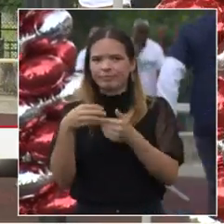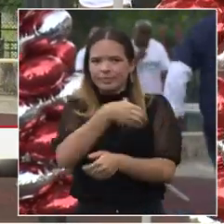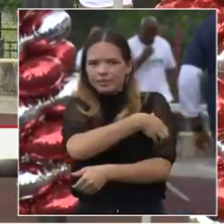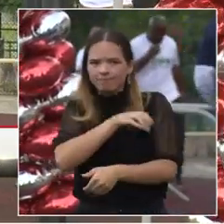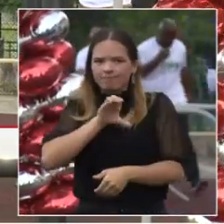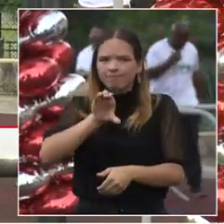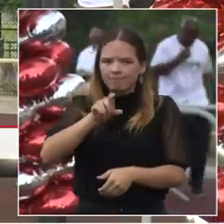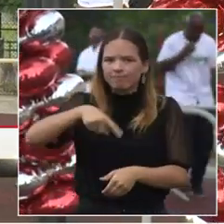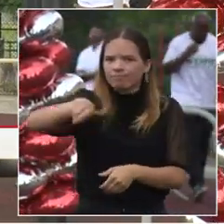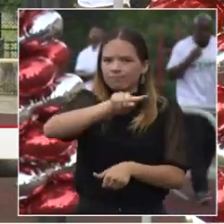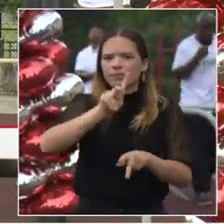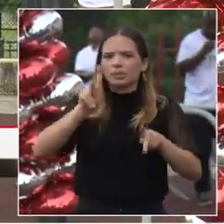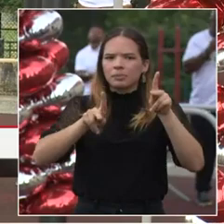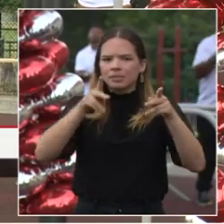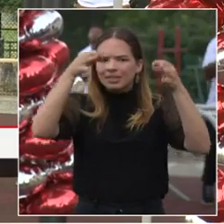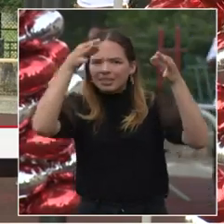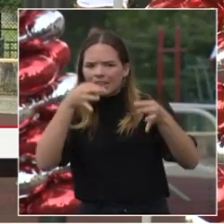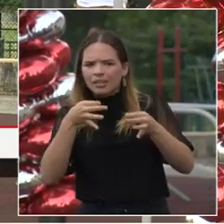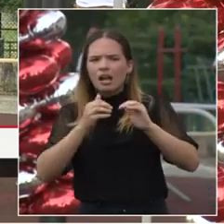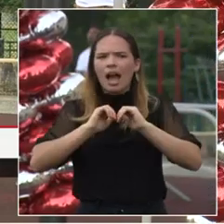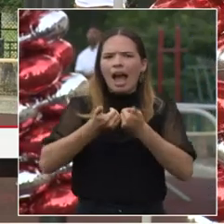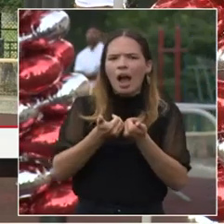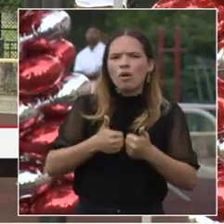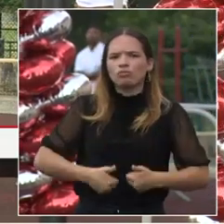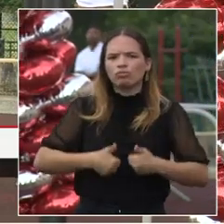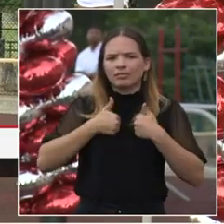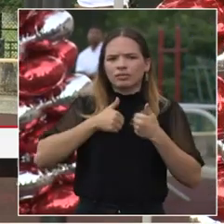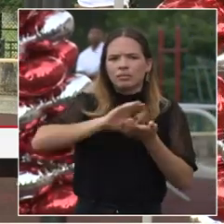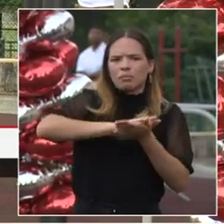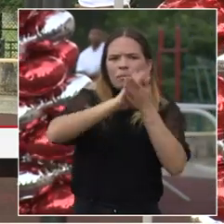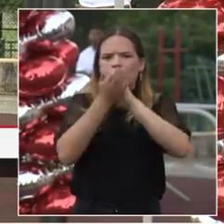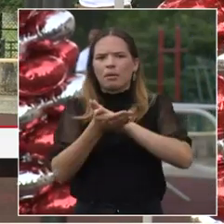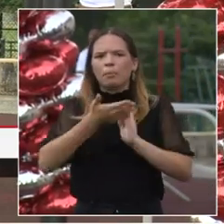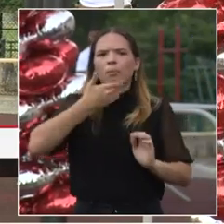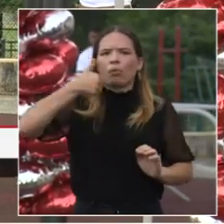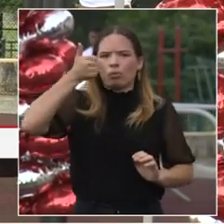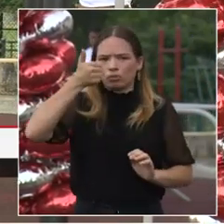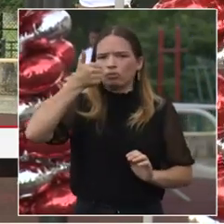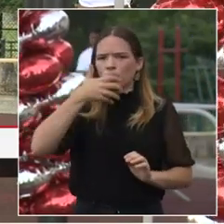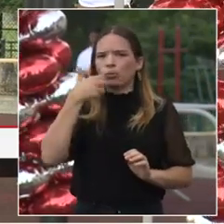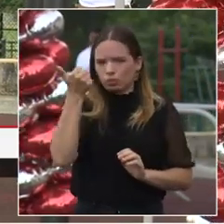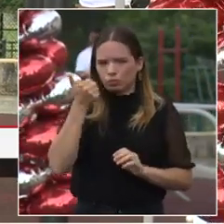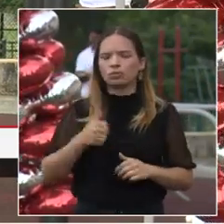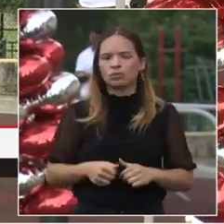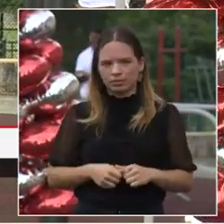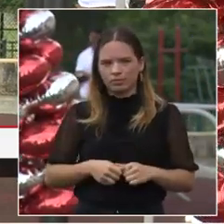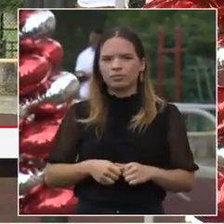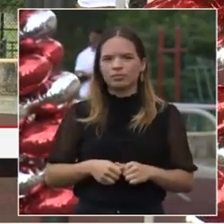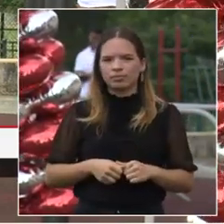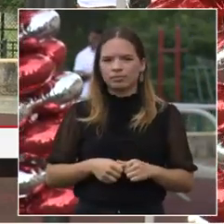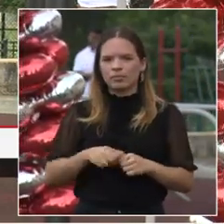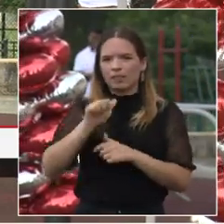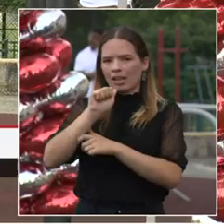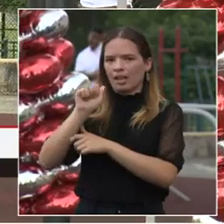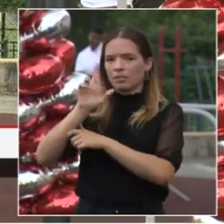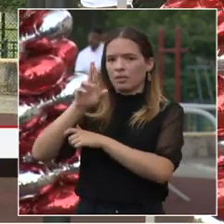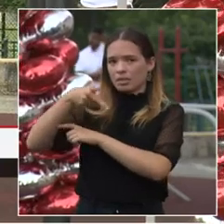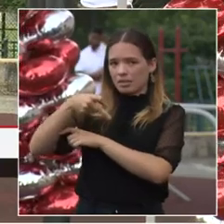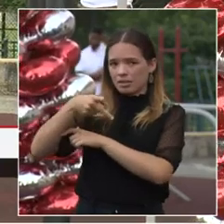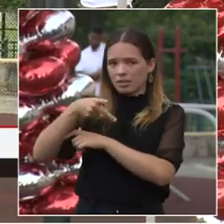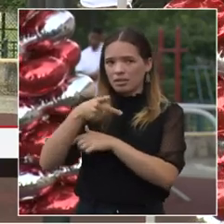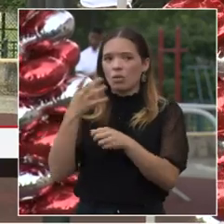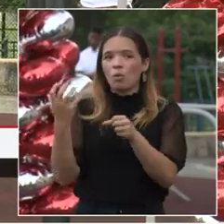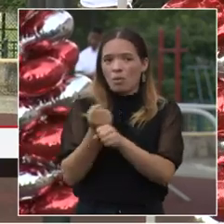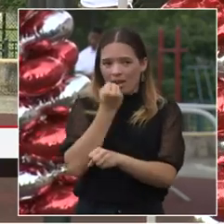choose how they live as they age. Under her leadership, AARP has won the Malcolm Bainbridge